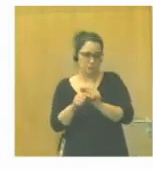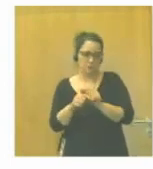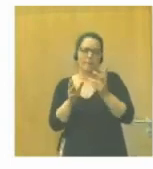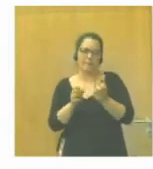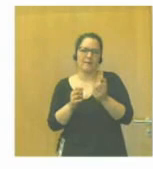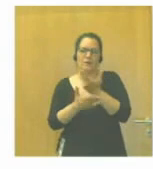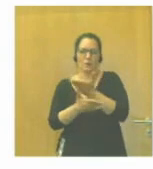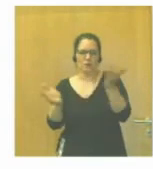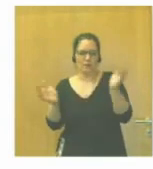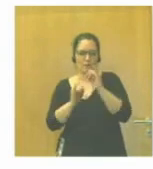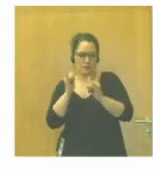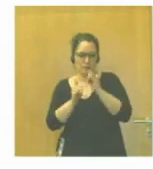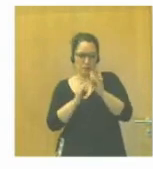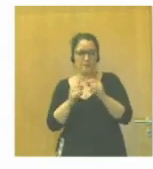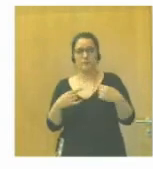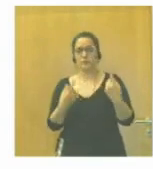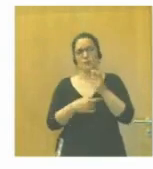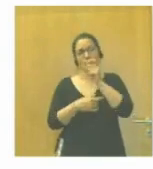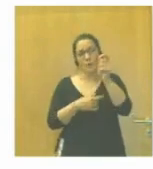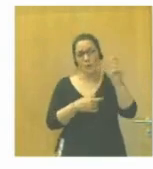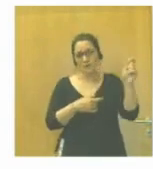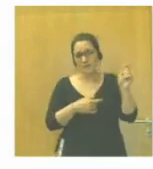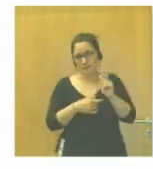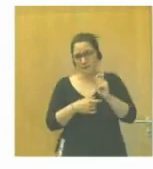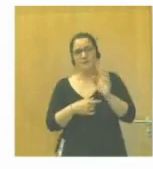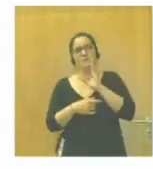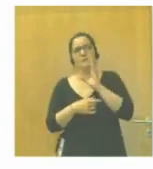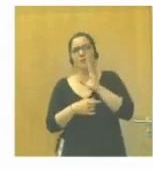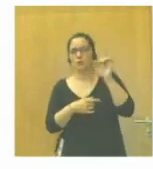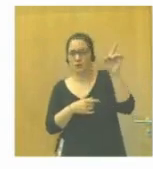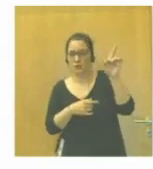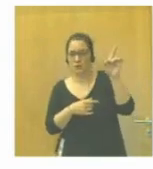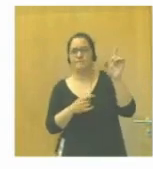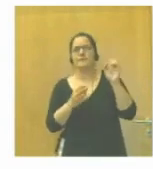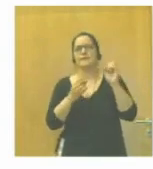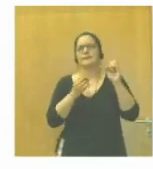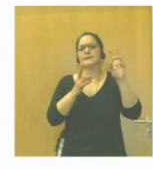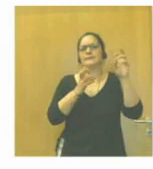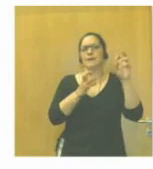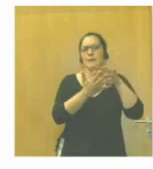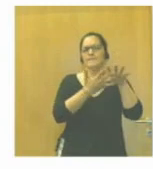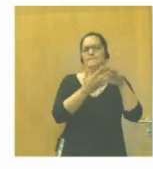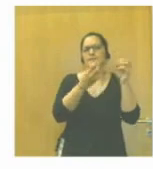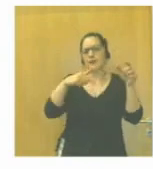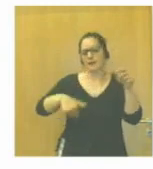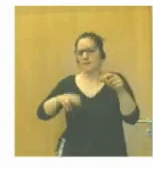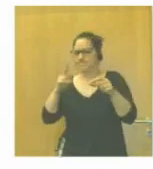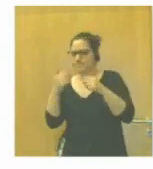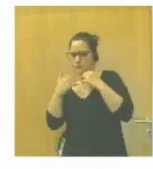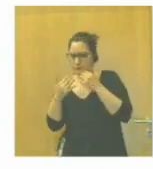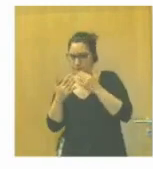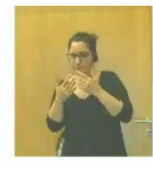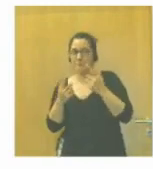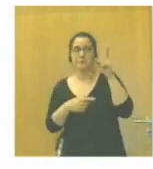States. And I don't know if this is applicable here, but I hope that it is, because in the United States, what we found is that